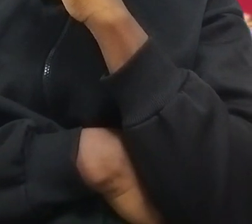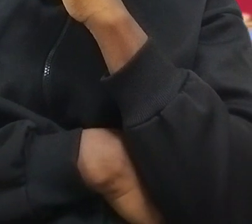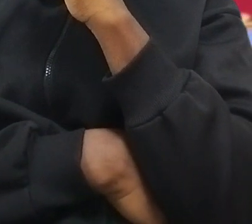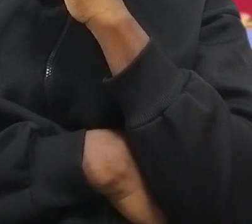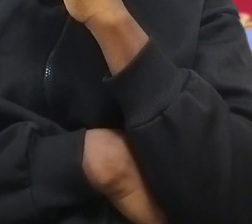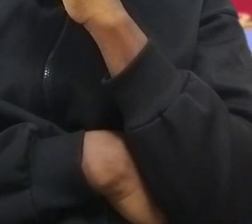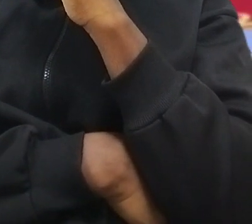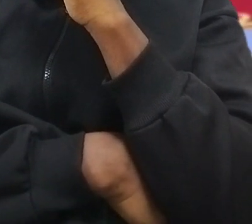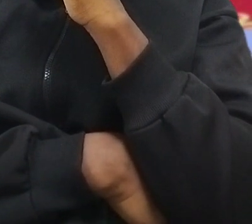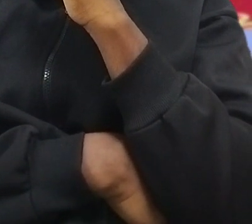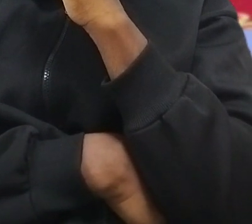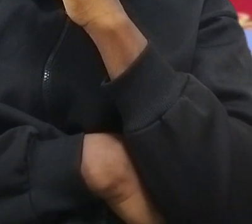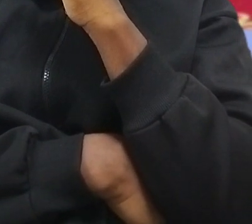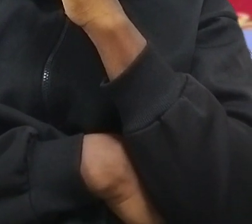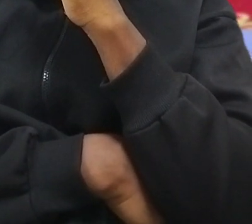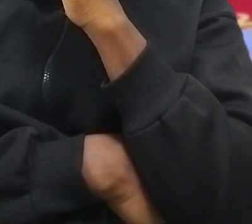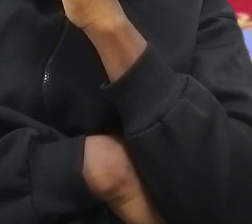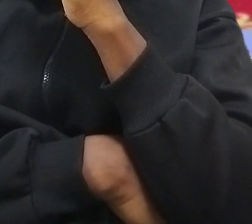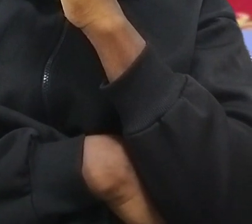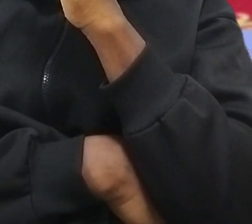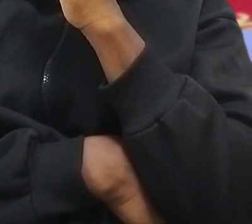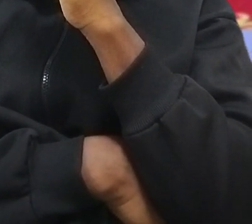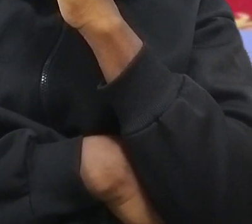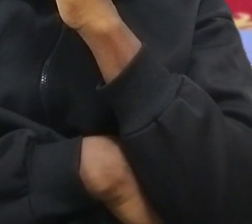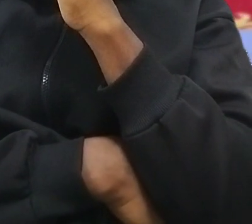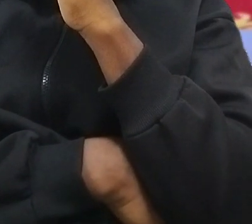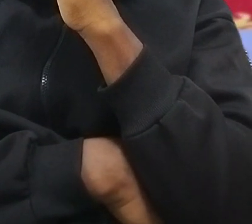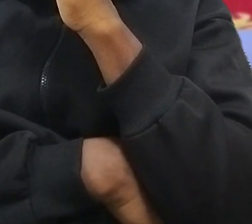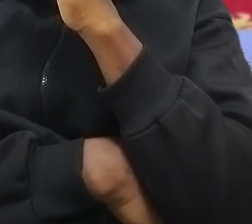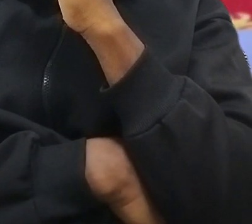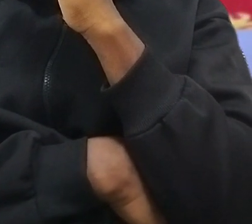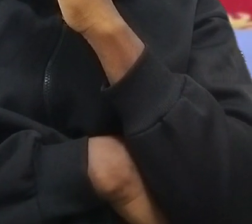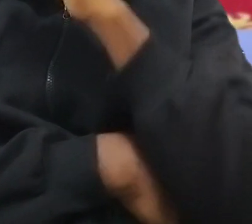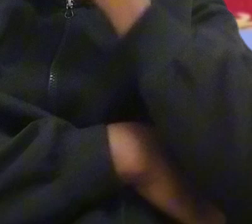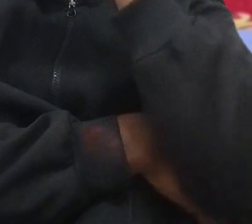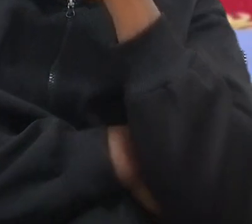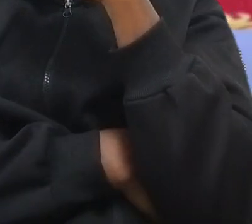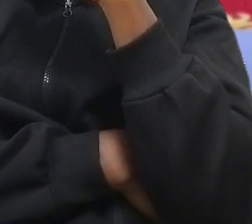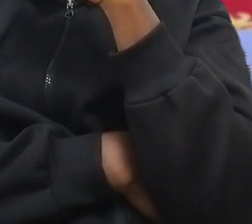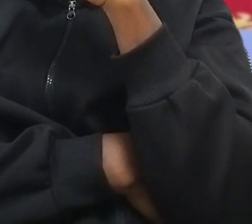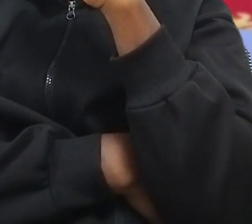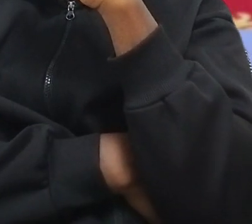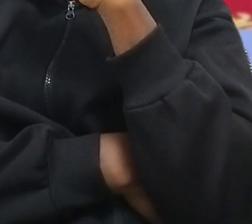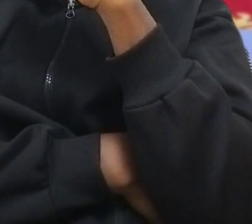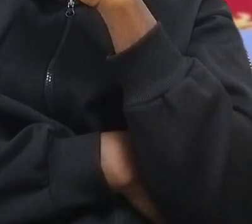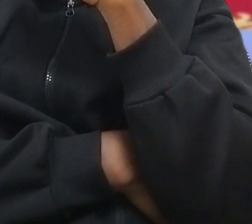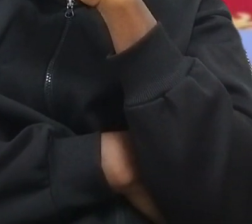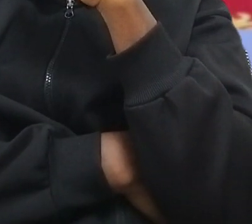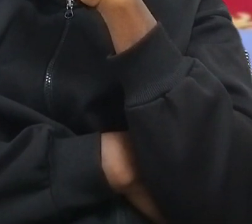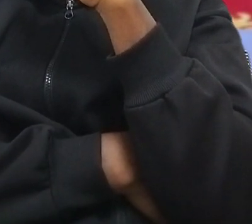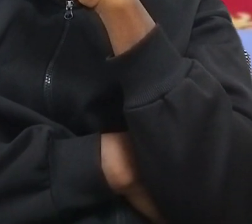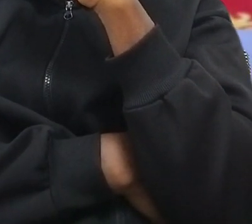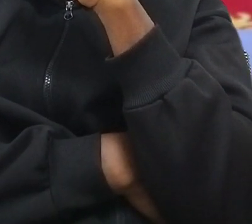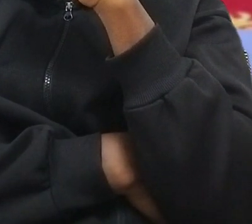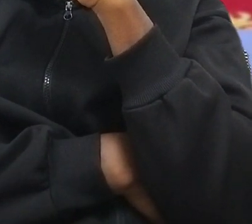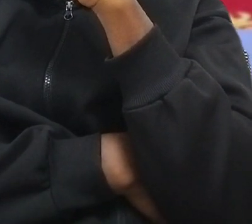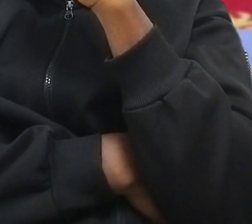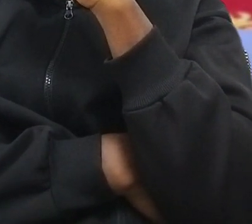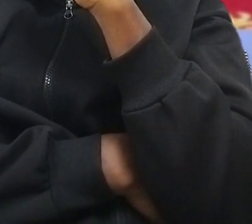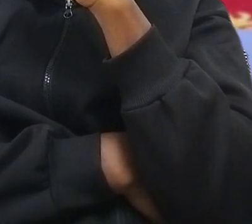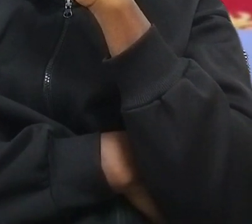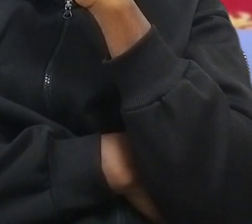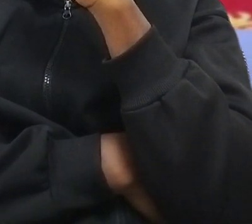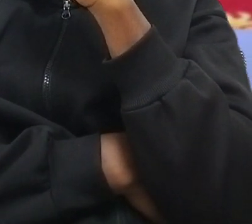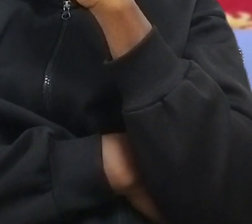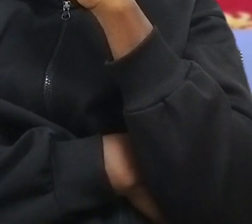All right, I was here. Yamamungina kwa badaba K-Lover Media. So we show YouTube or Lovers TV Africa. Yamamo